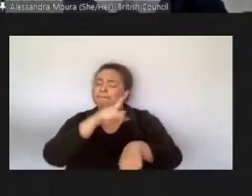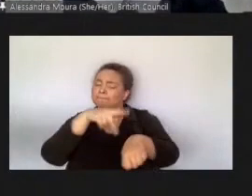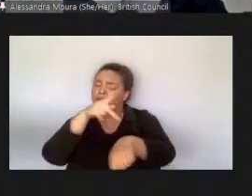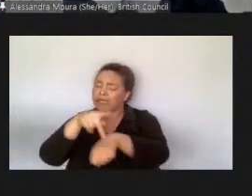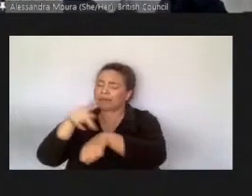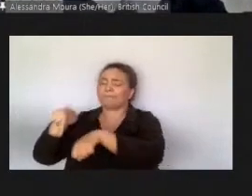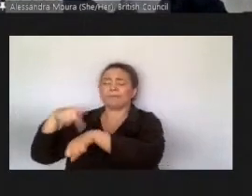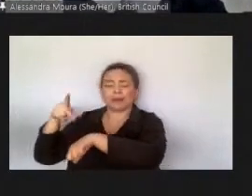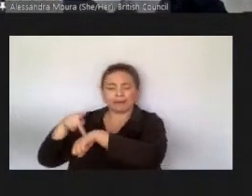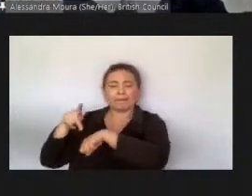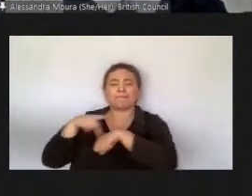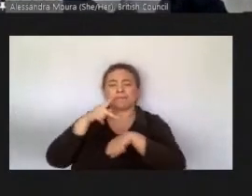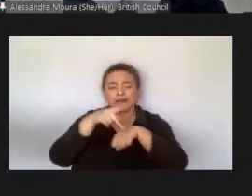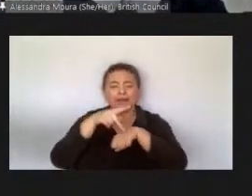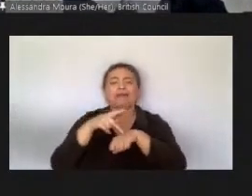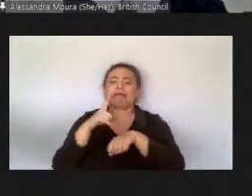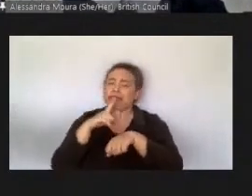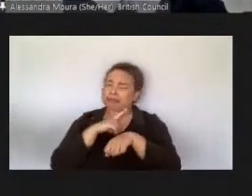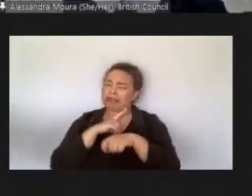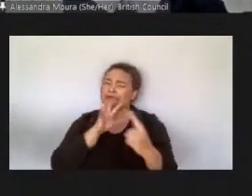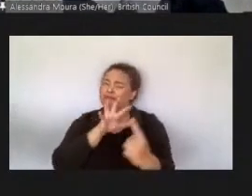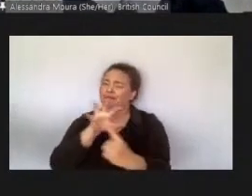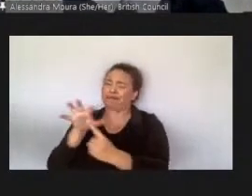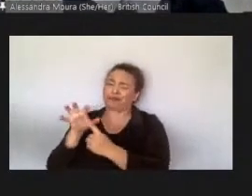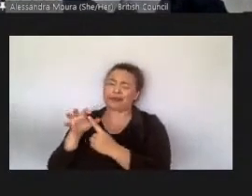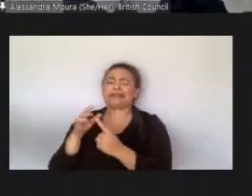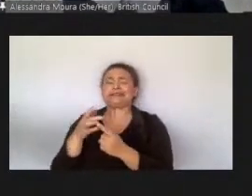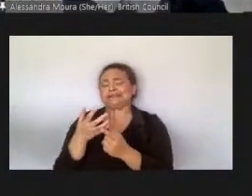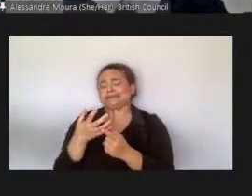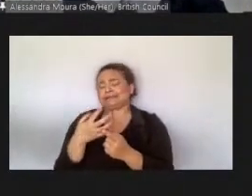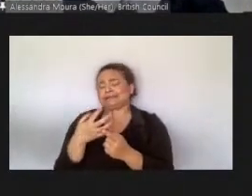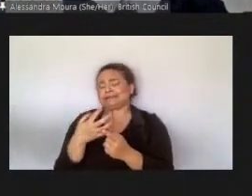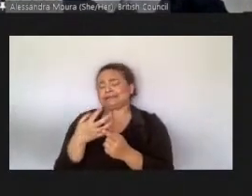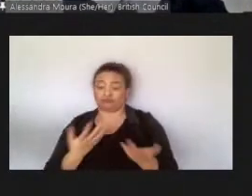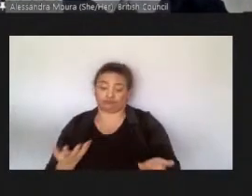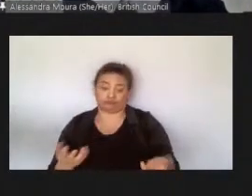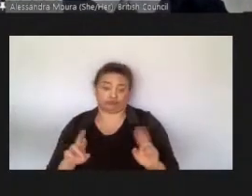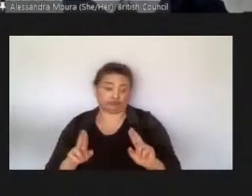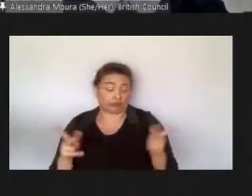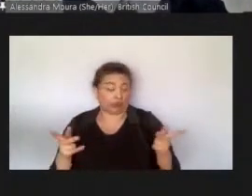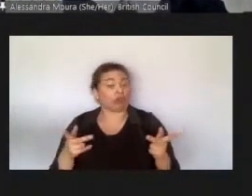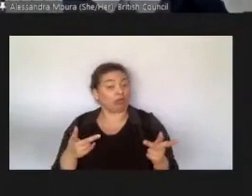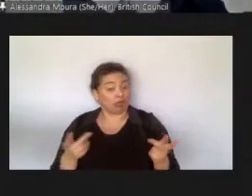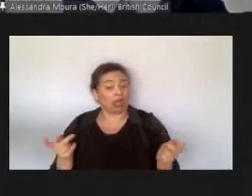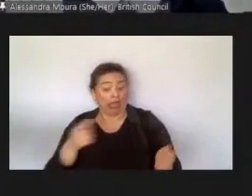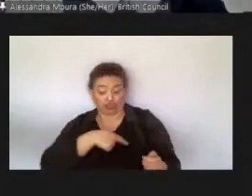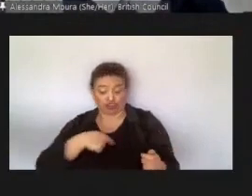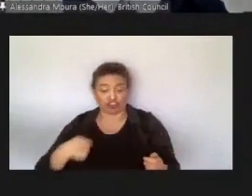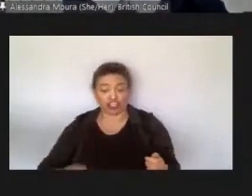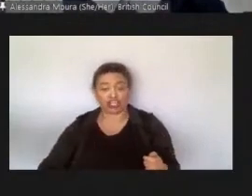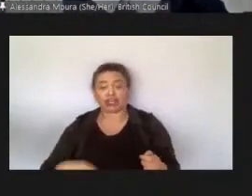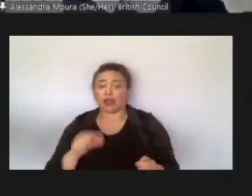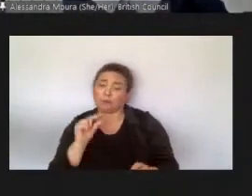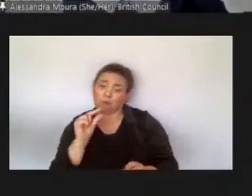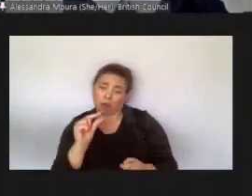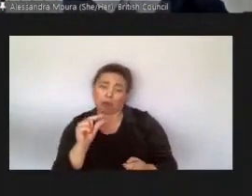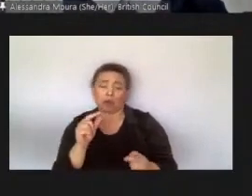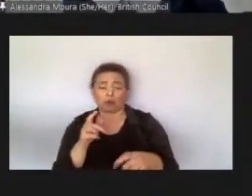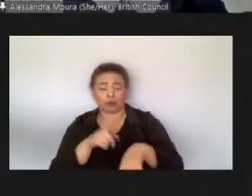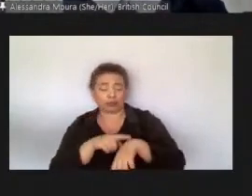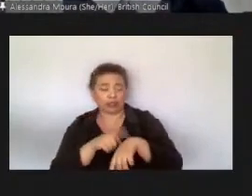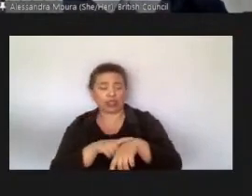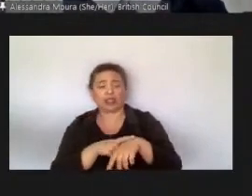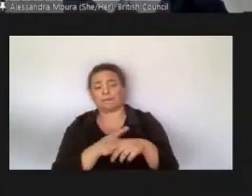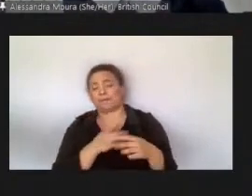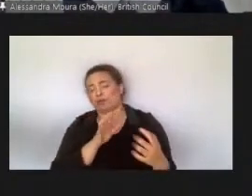in China, children get less exposure and less time for English. But I can't say children cannot learn English at all in China, because even